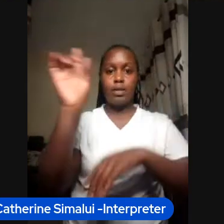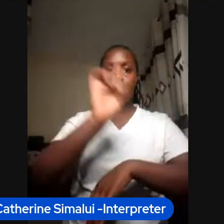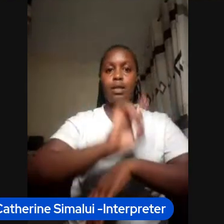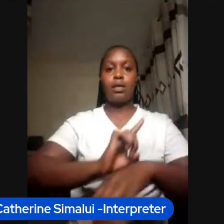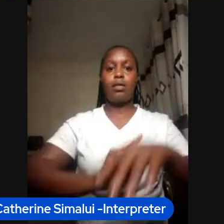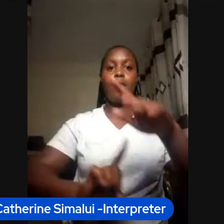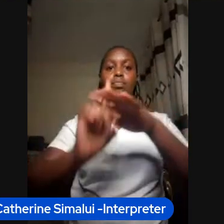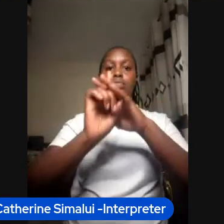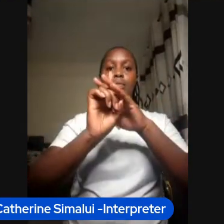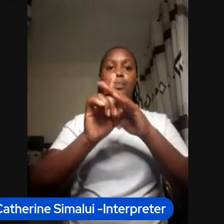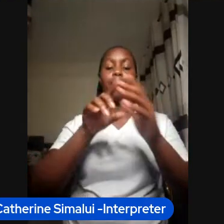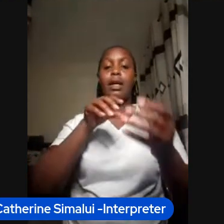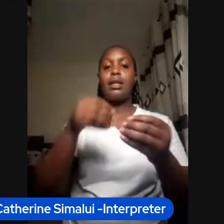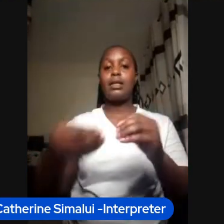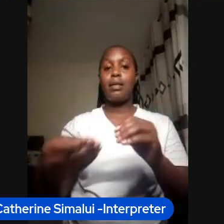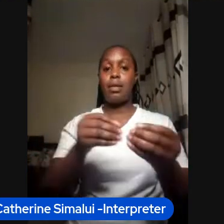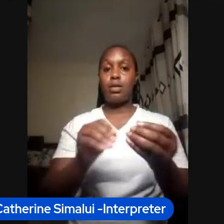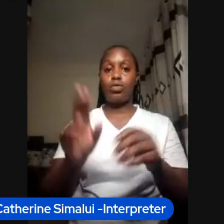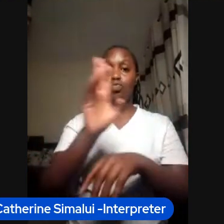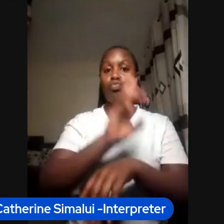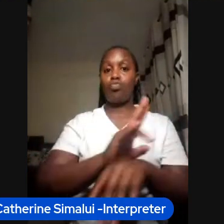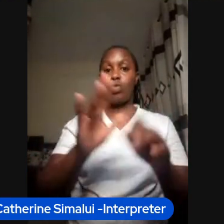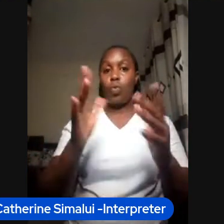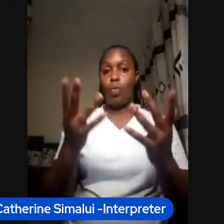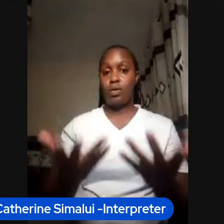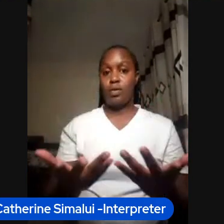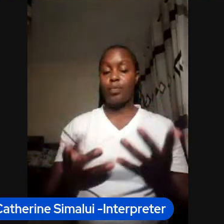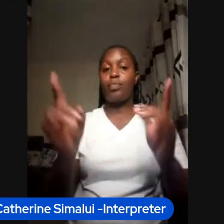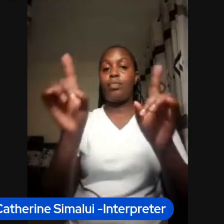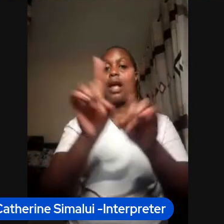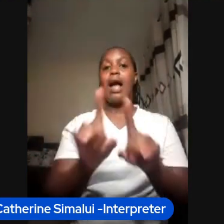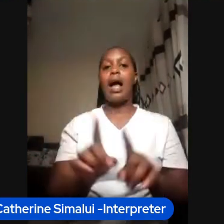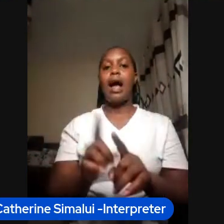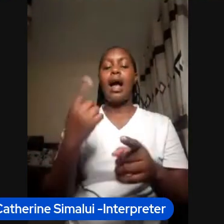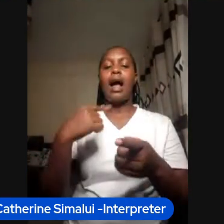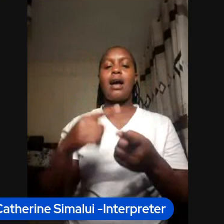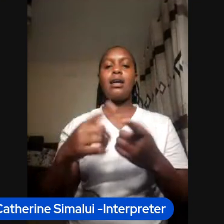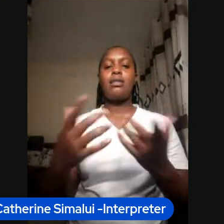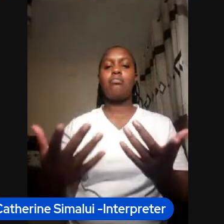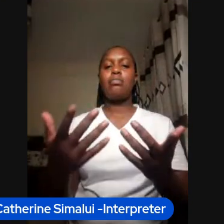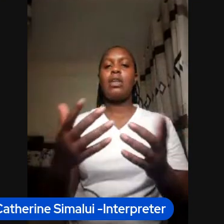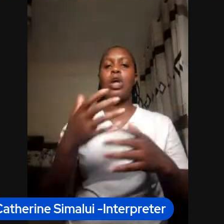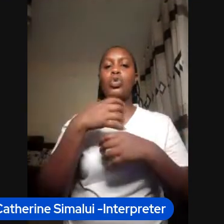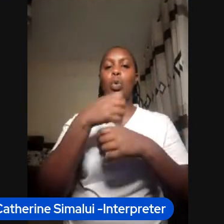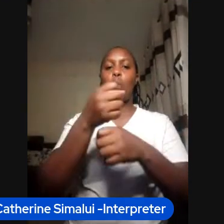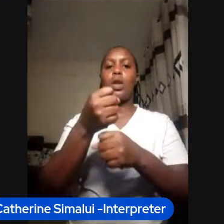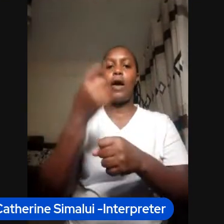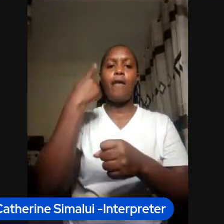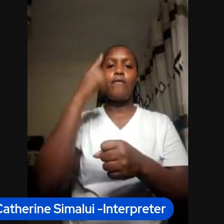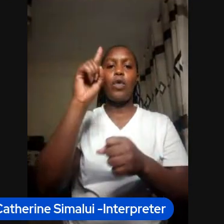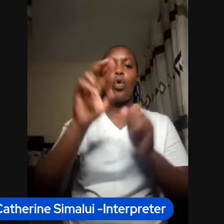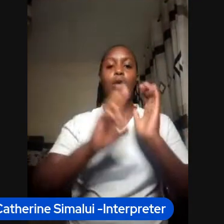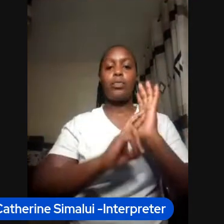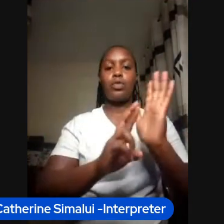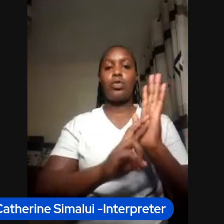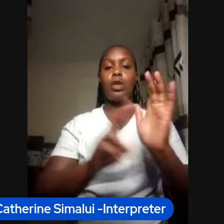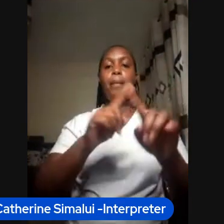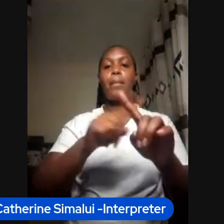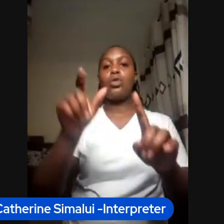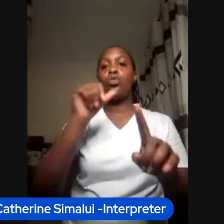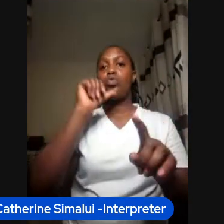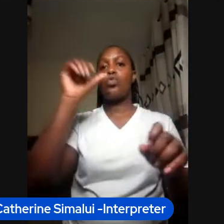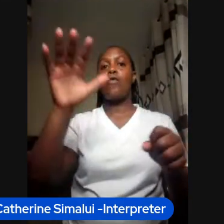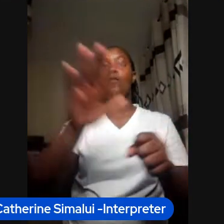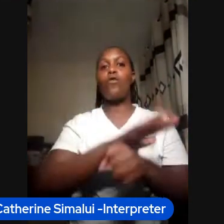disability is being used as a checkbox for representation rather than a meaningful commitment to